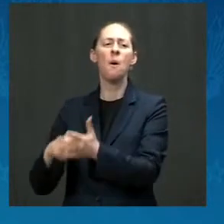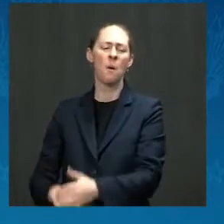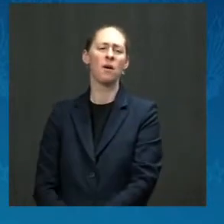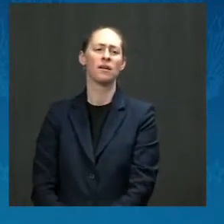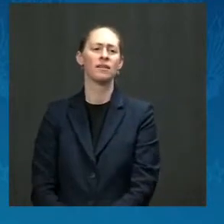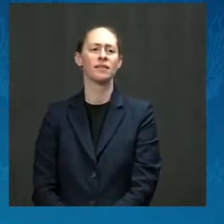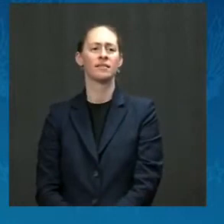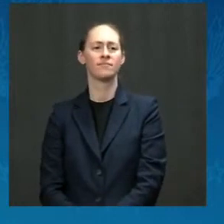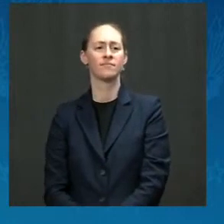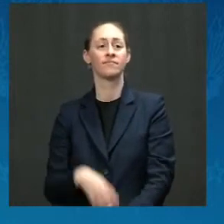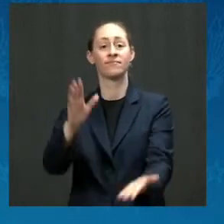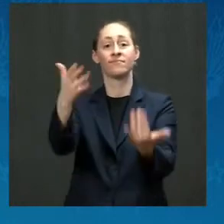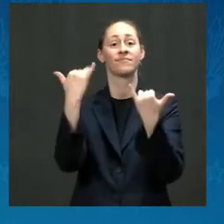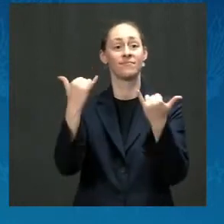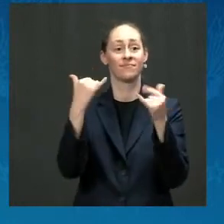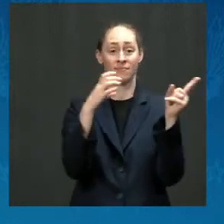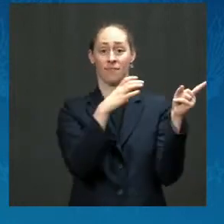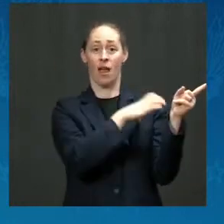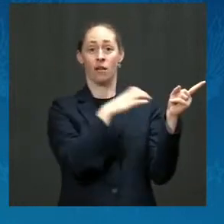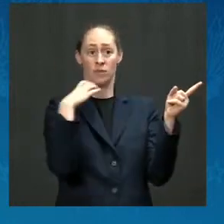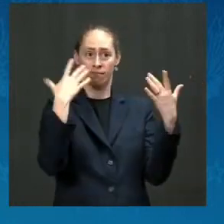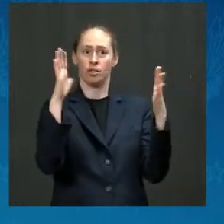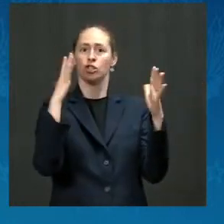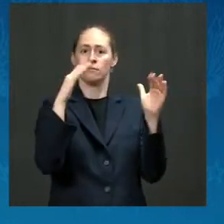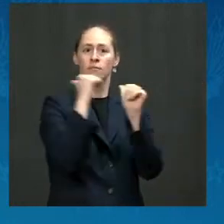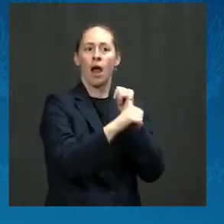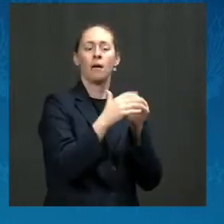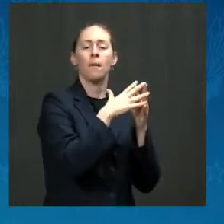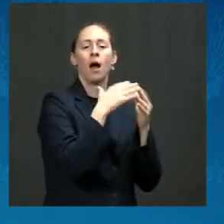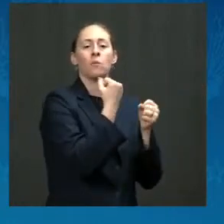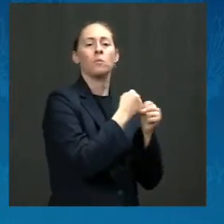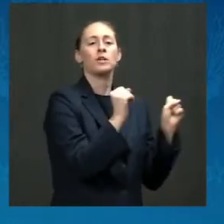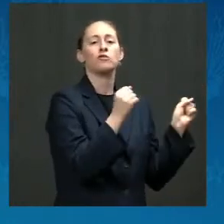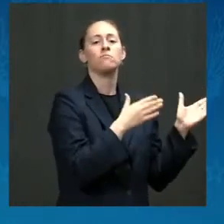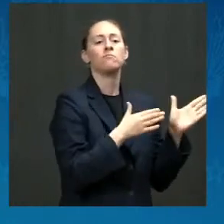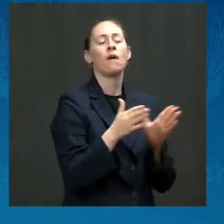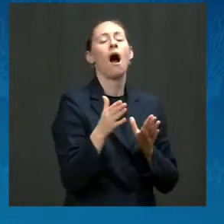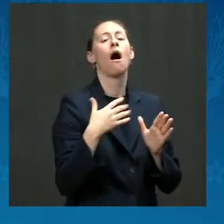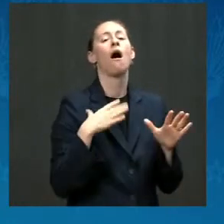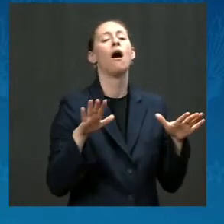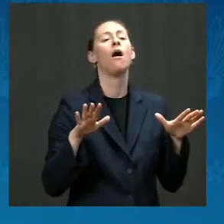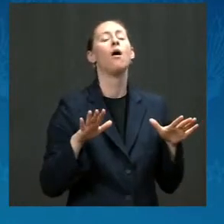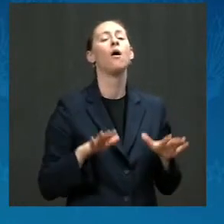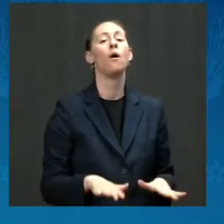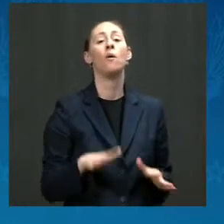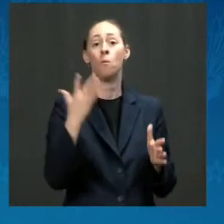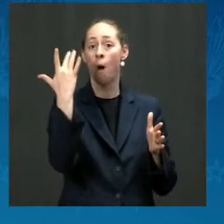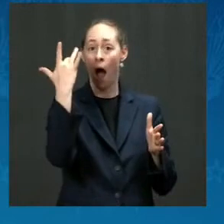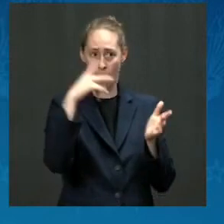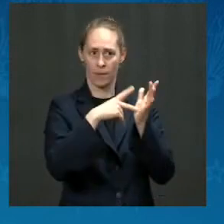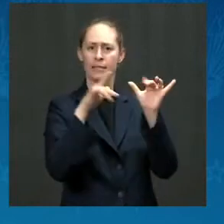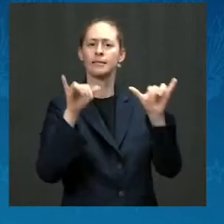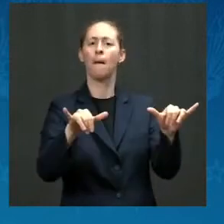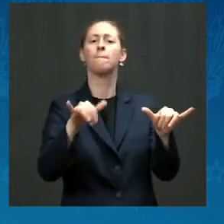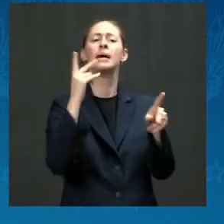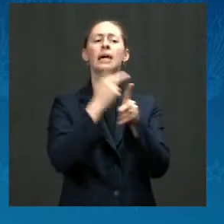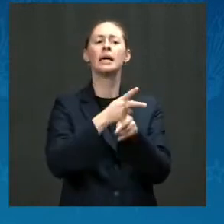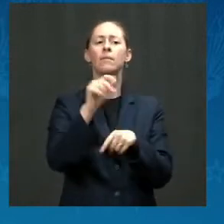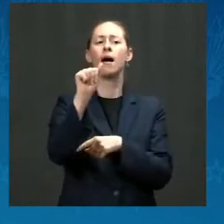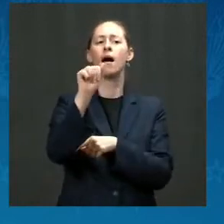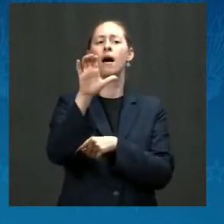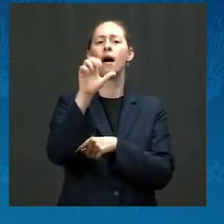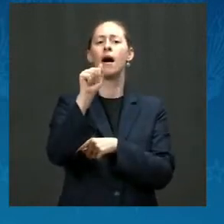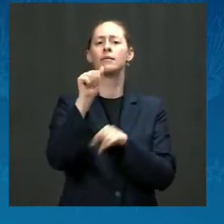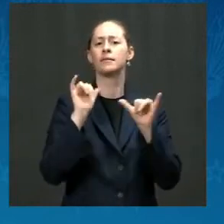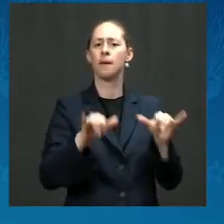ACA, and I was thrilled to hear that they opened a special enrollment period to help more families like mine access the health care that they